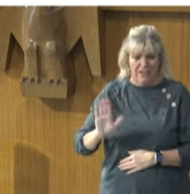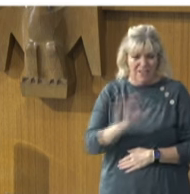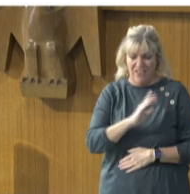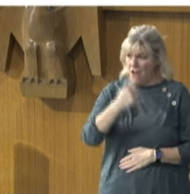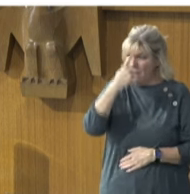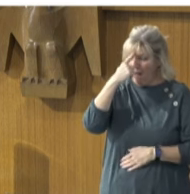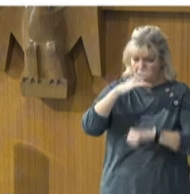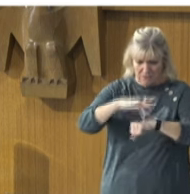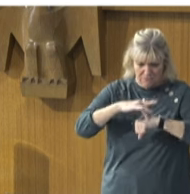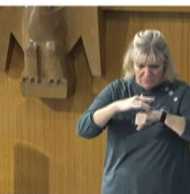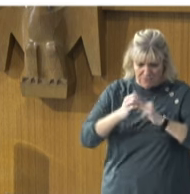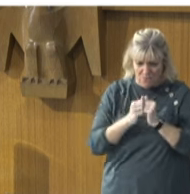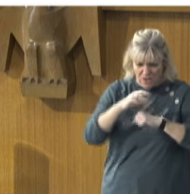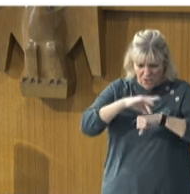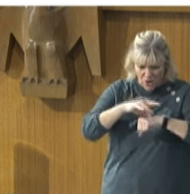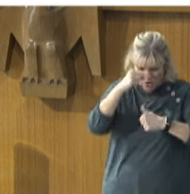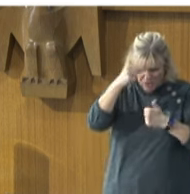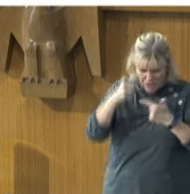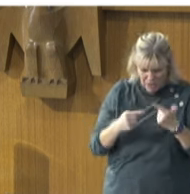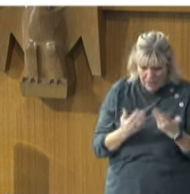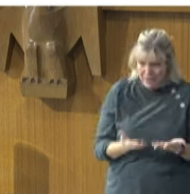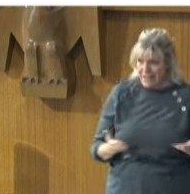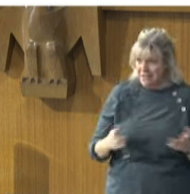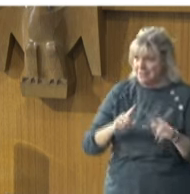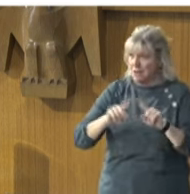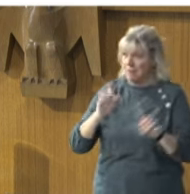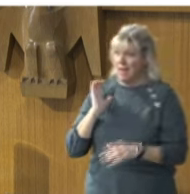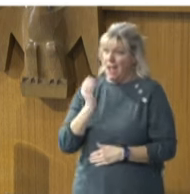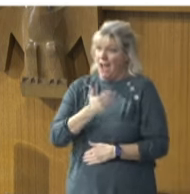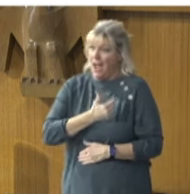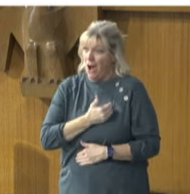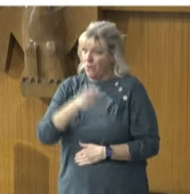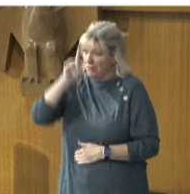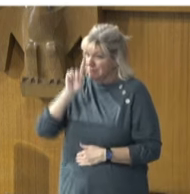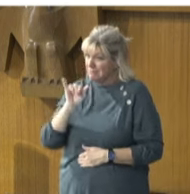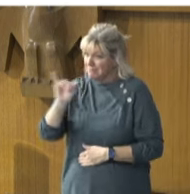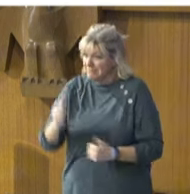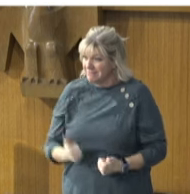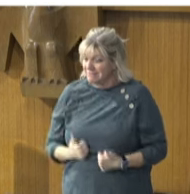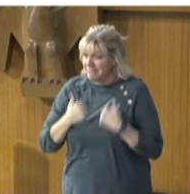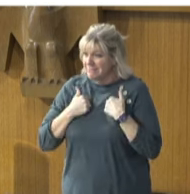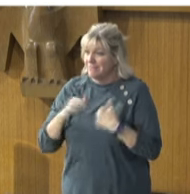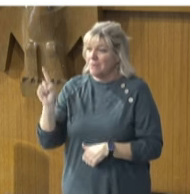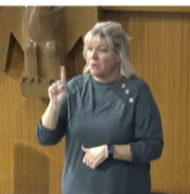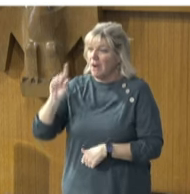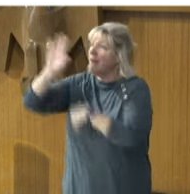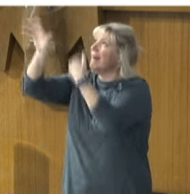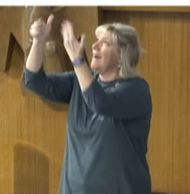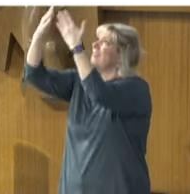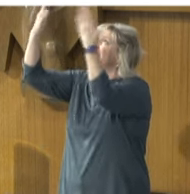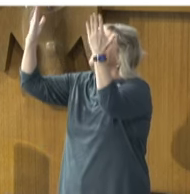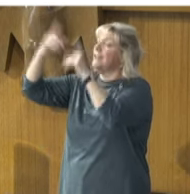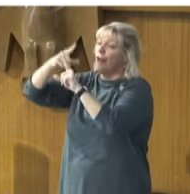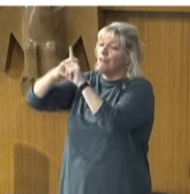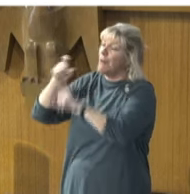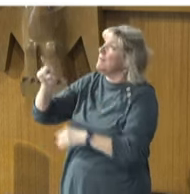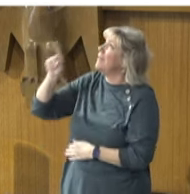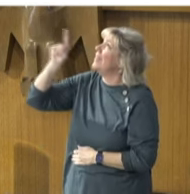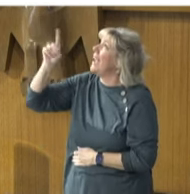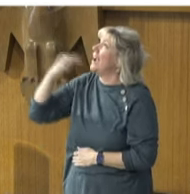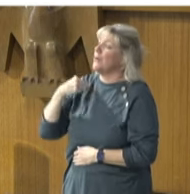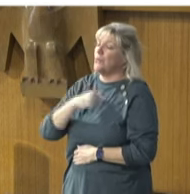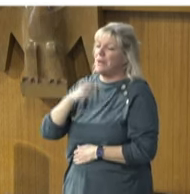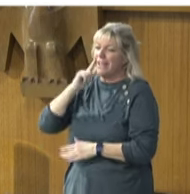earthly things. But our citizenship is in heaven, and it is from there that we are expecting a